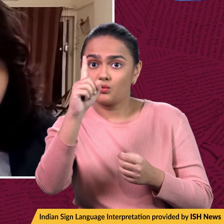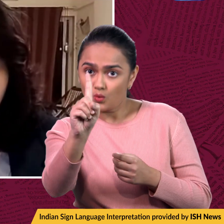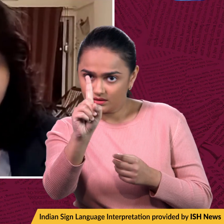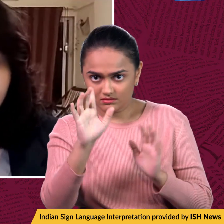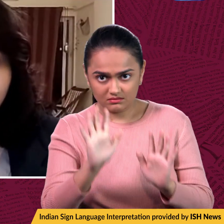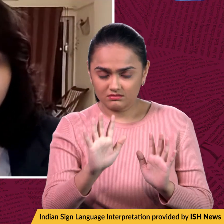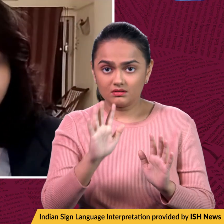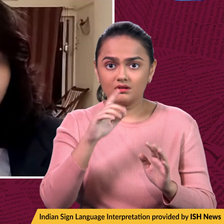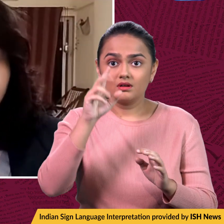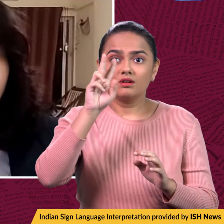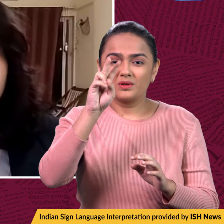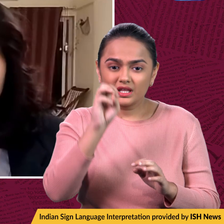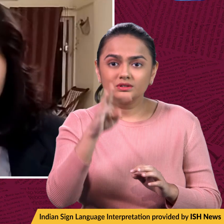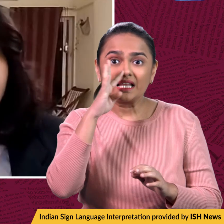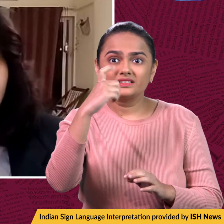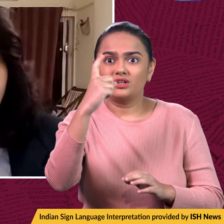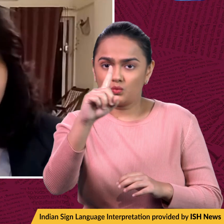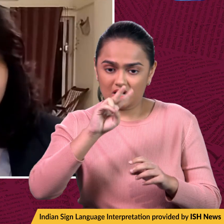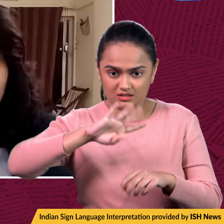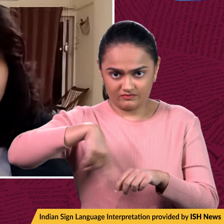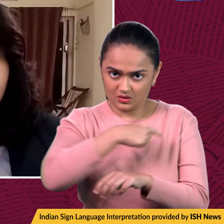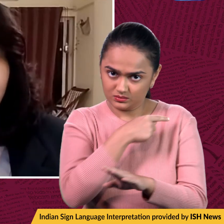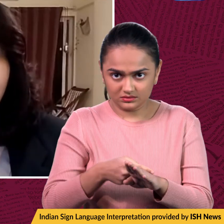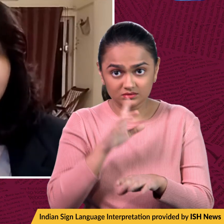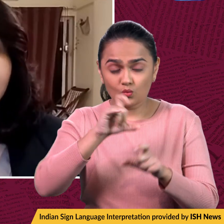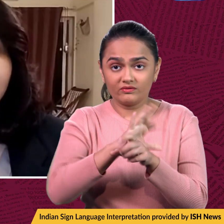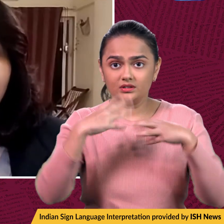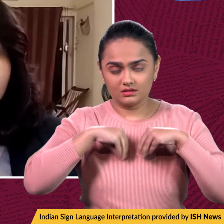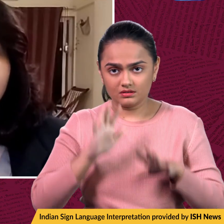20,971 cases in the last 24 hours. Karnataka has reported